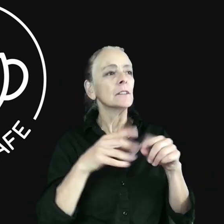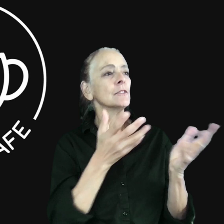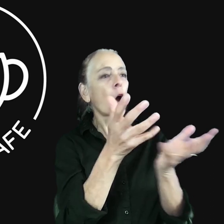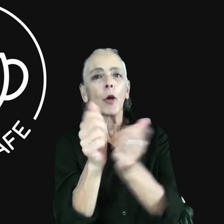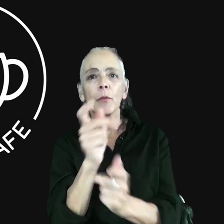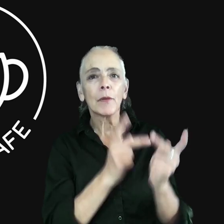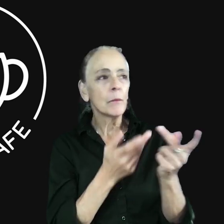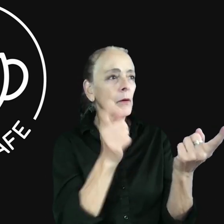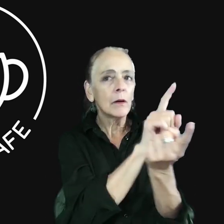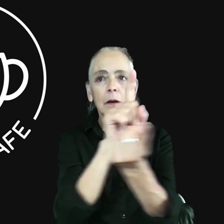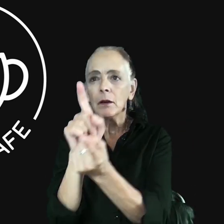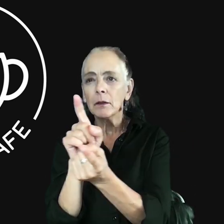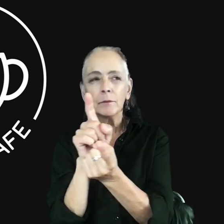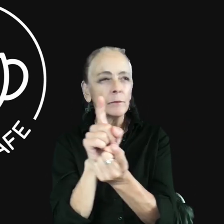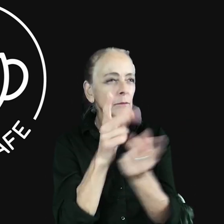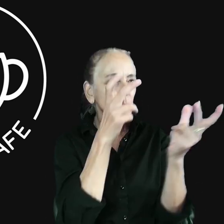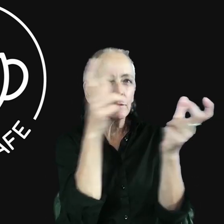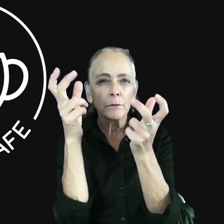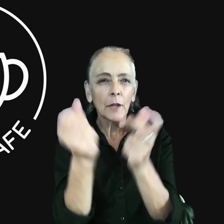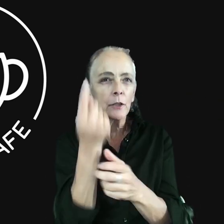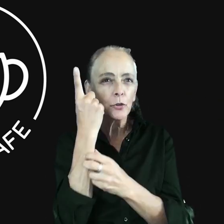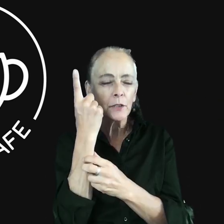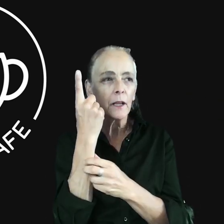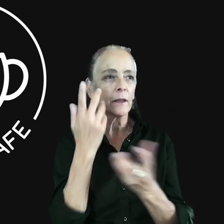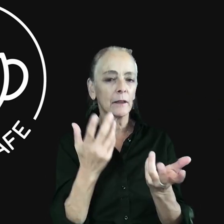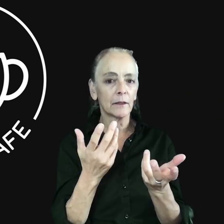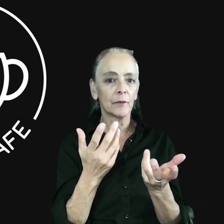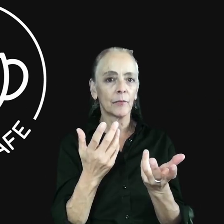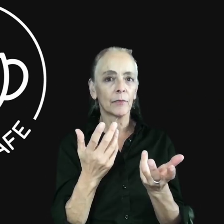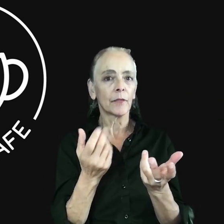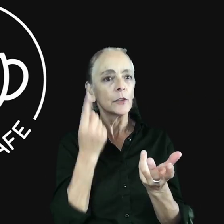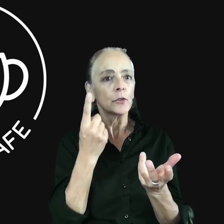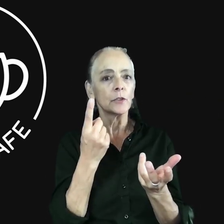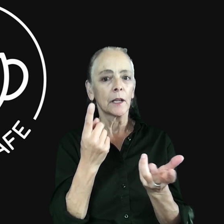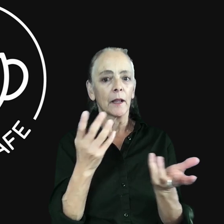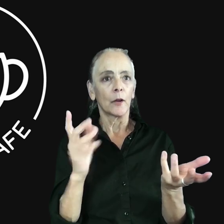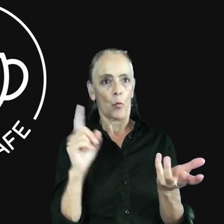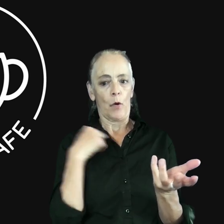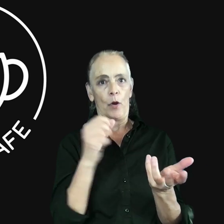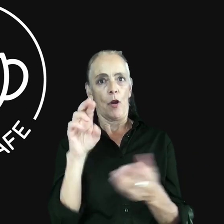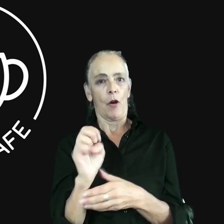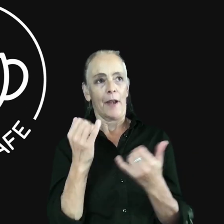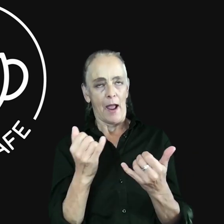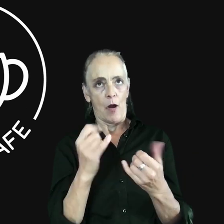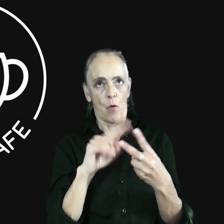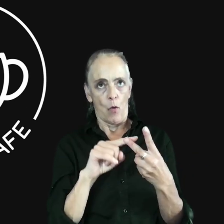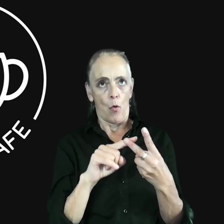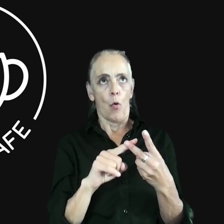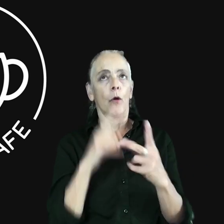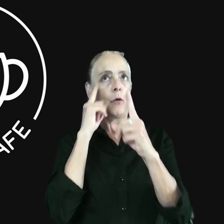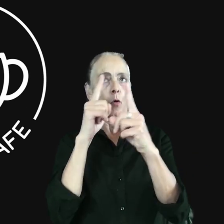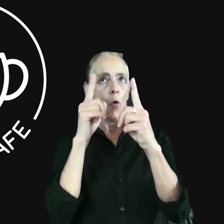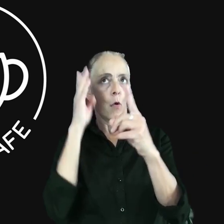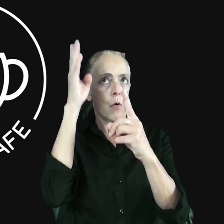go understand right it's we need to understand where we are where we want to be but we also really need to